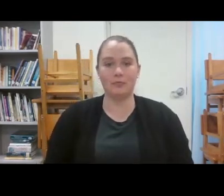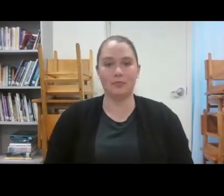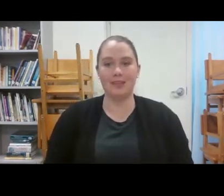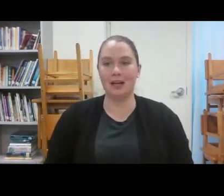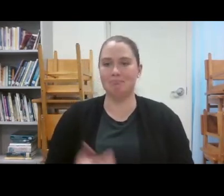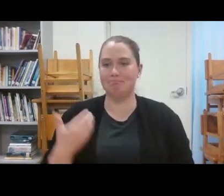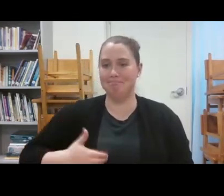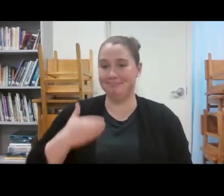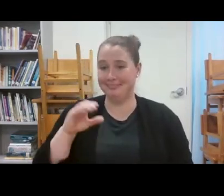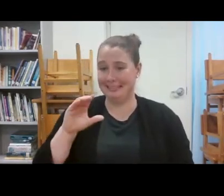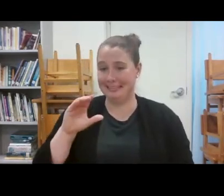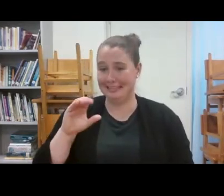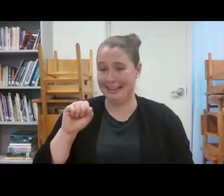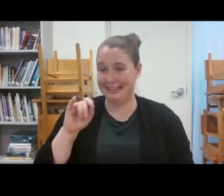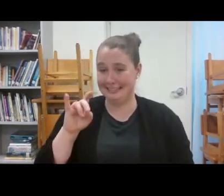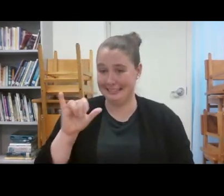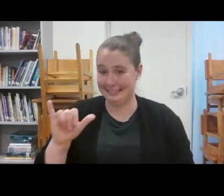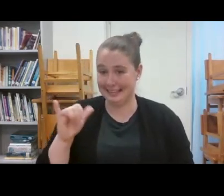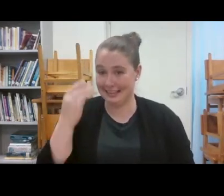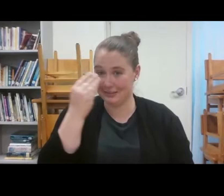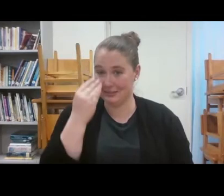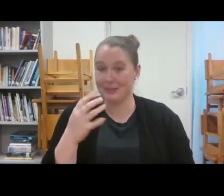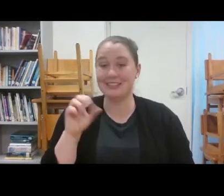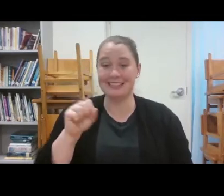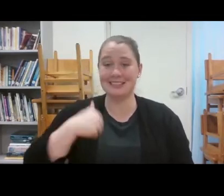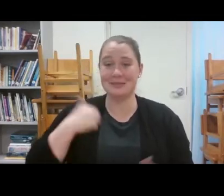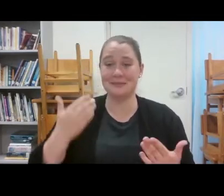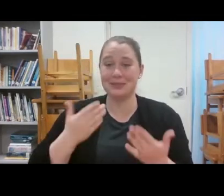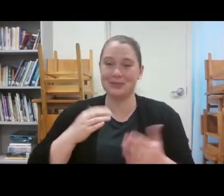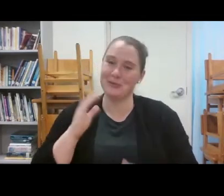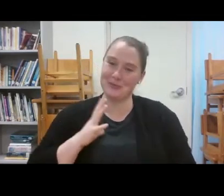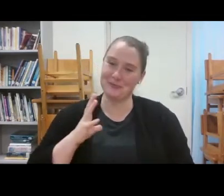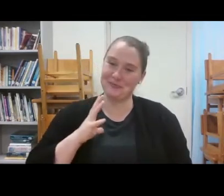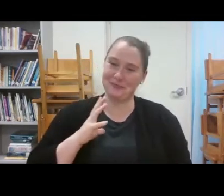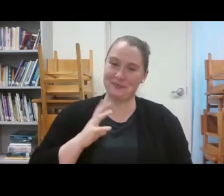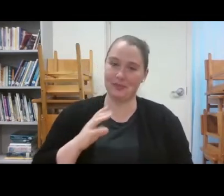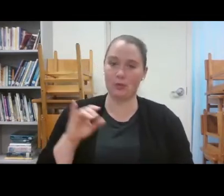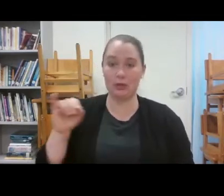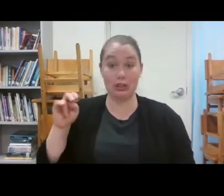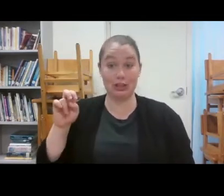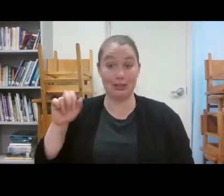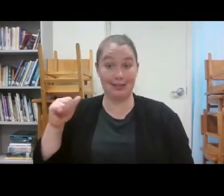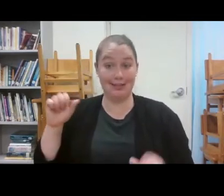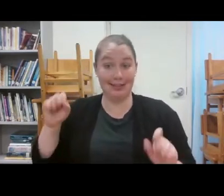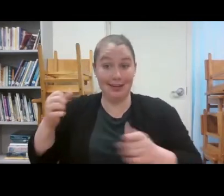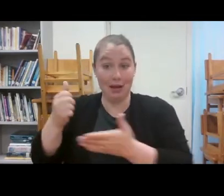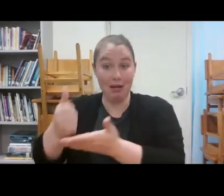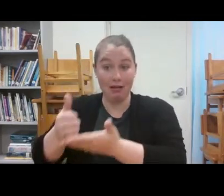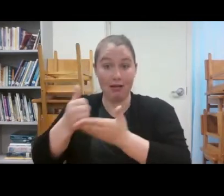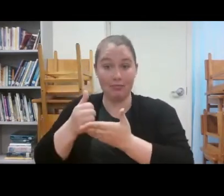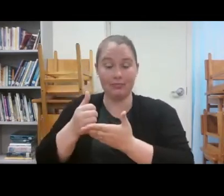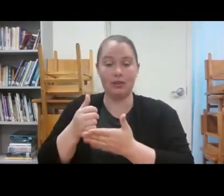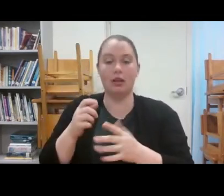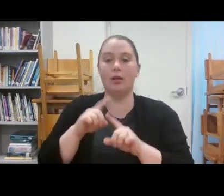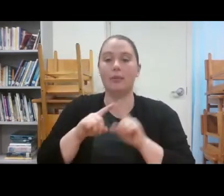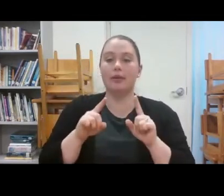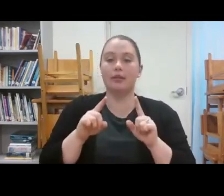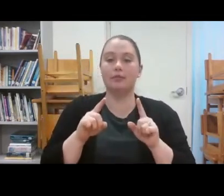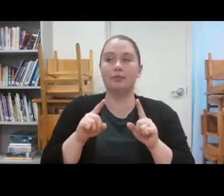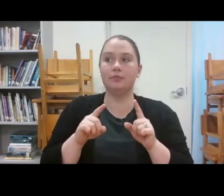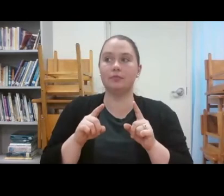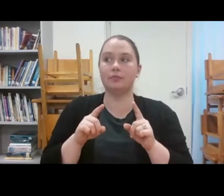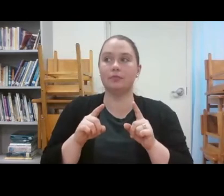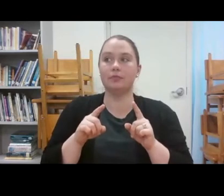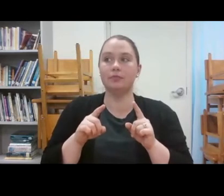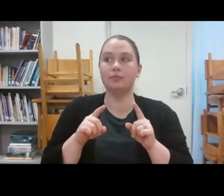Casey. Hey, Casey. yes, I'm here. It's okay. Well, Jenna can help me. Jenna can chime in too, but the question we've been